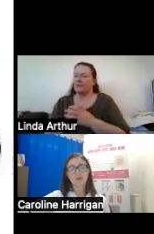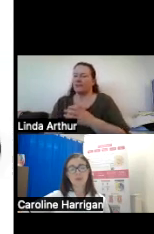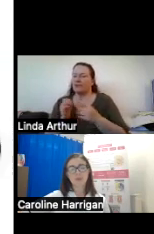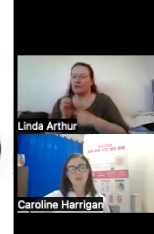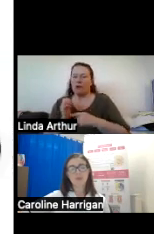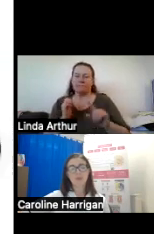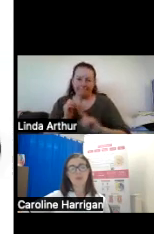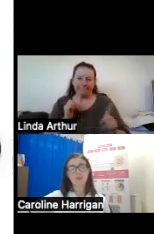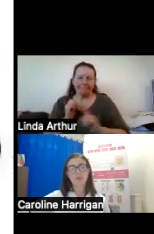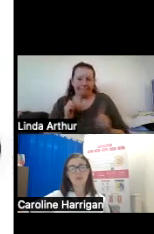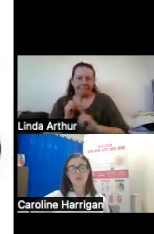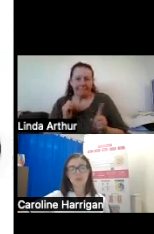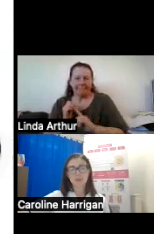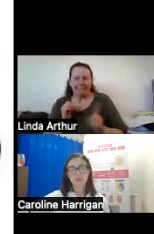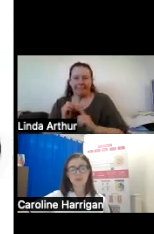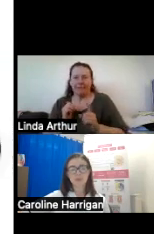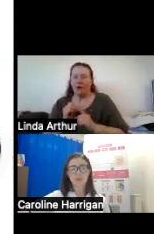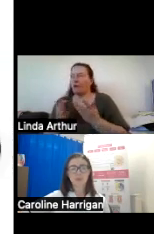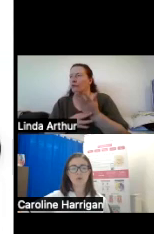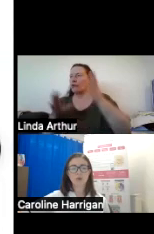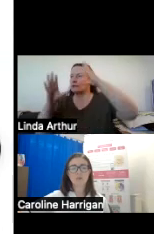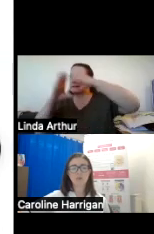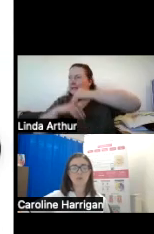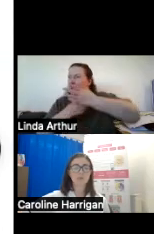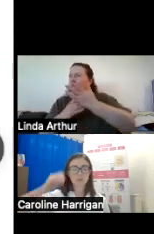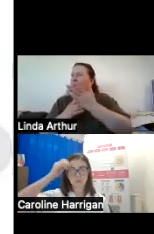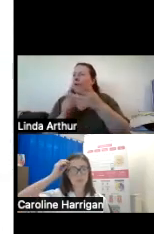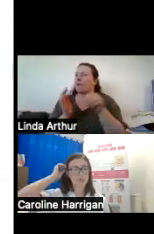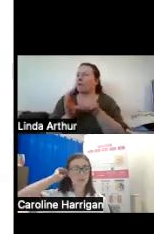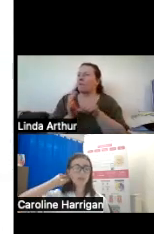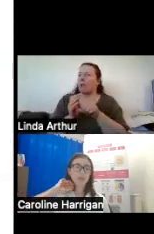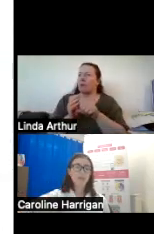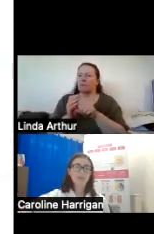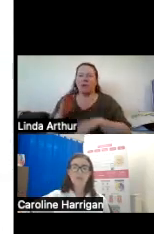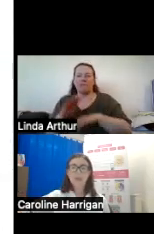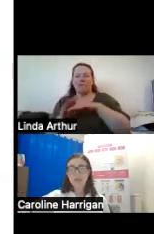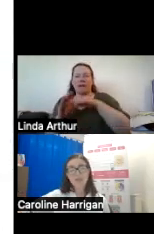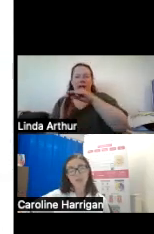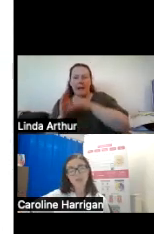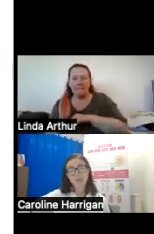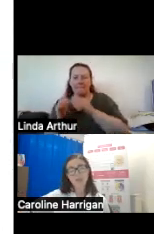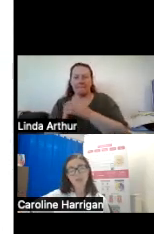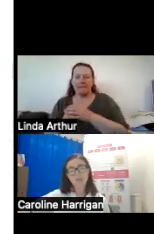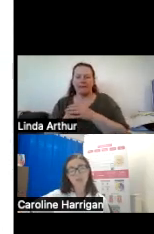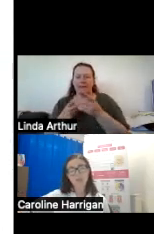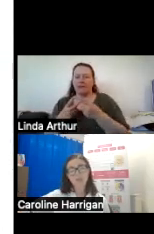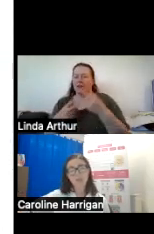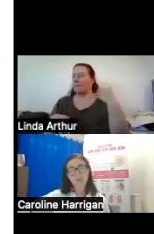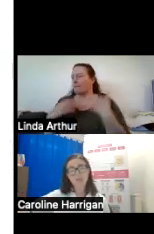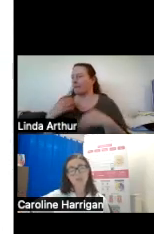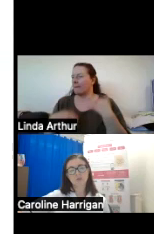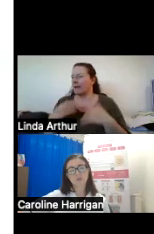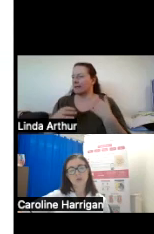quite often, or it wakes them out of their sleep, or problems just with emptying the bladder. Then pain is another huge thing